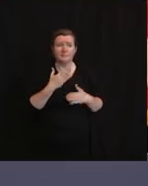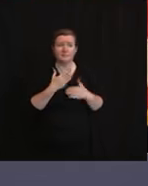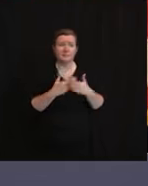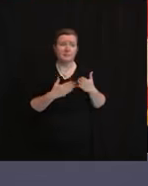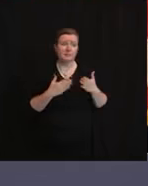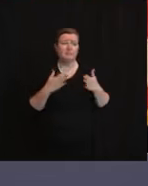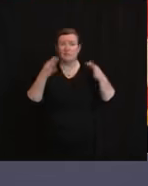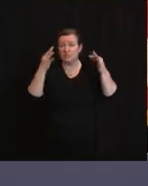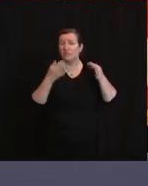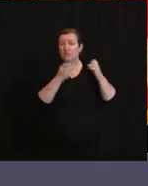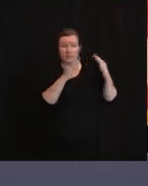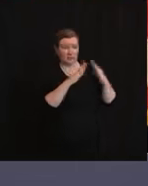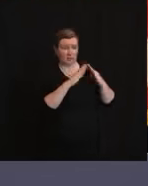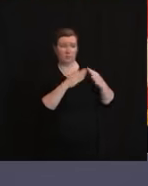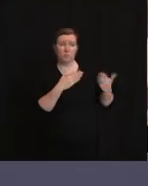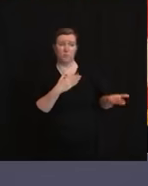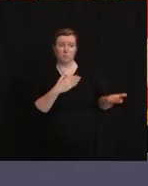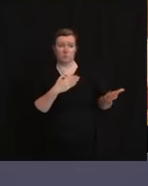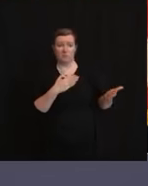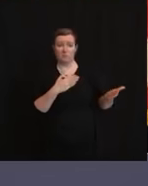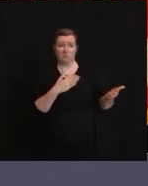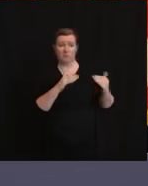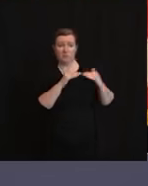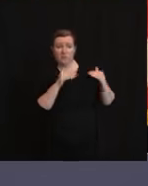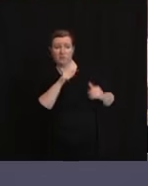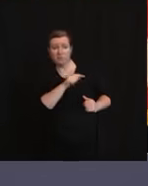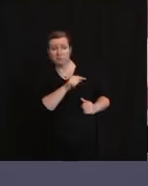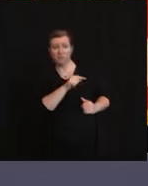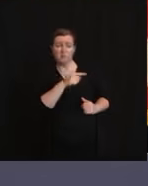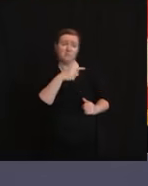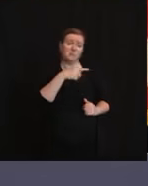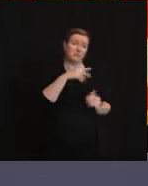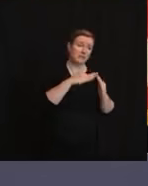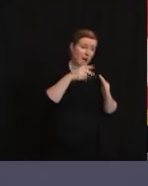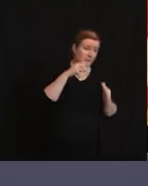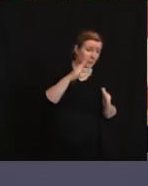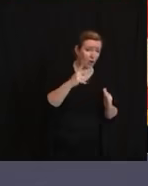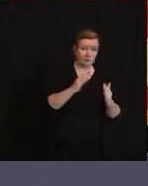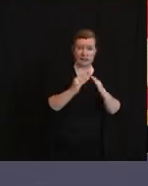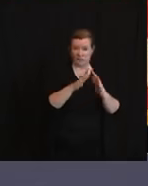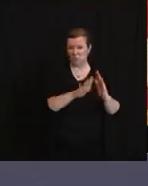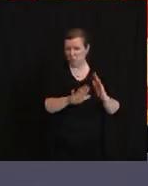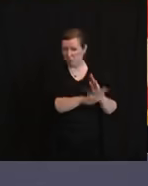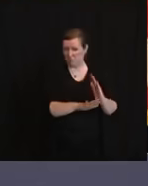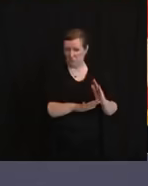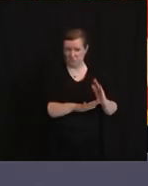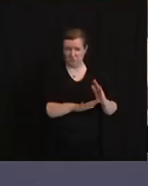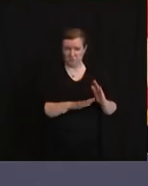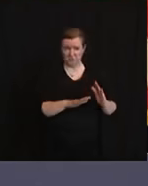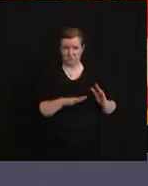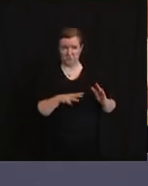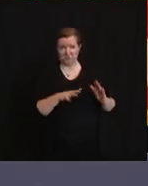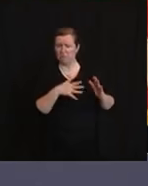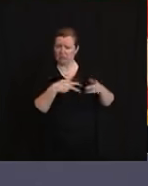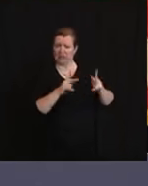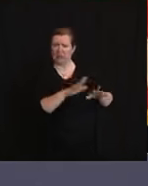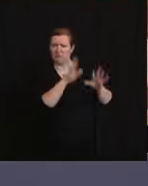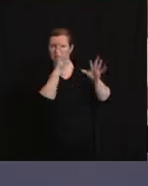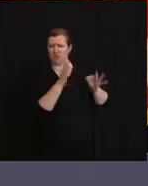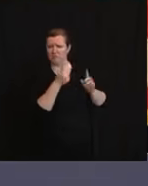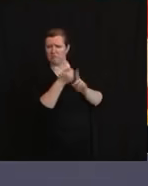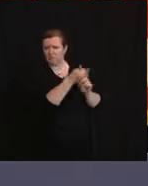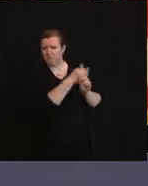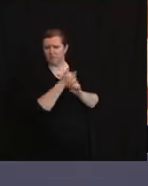like, for instance, city parks, town parks. And you should assume that those are